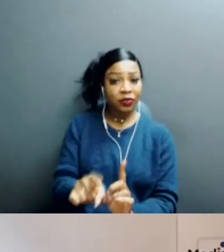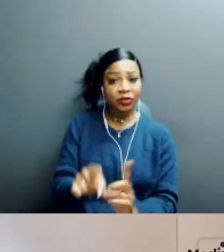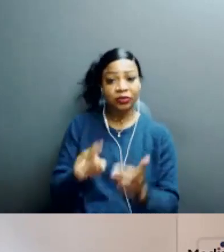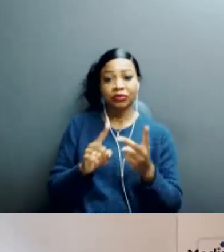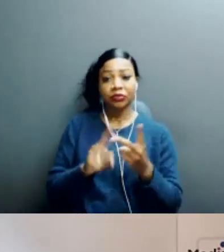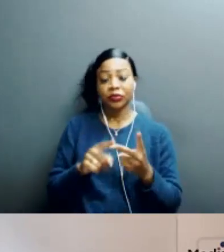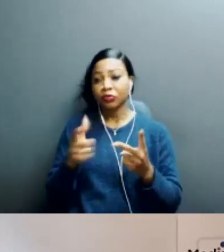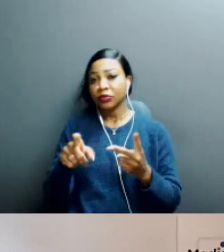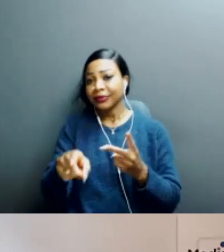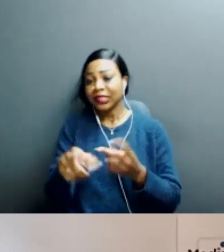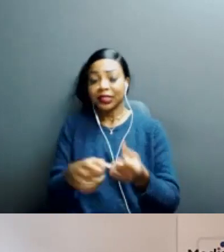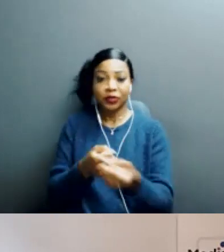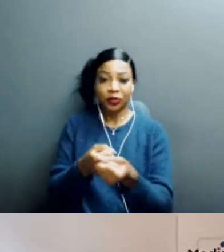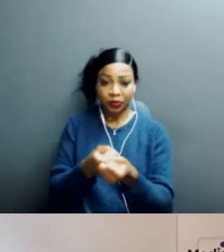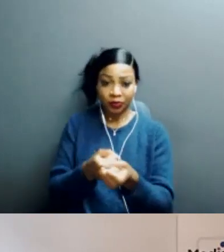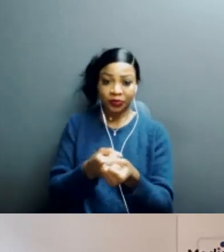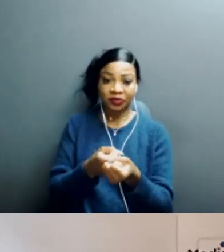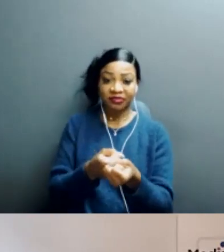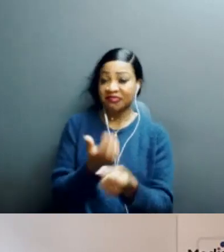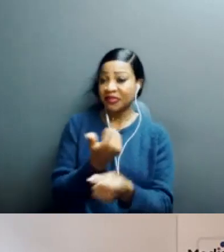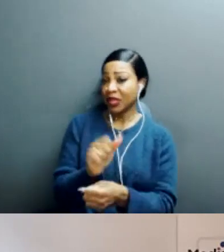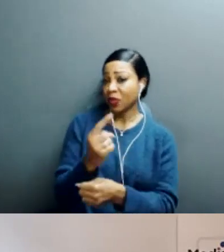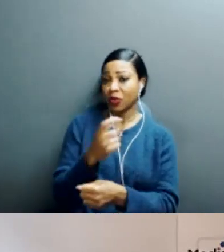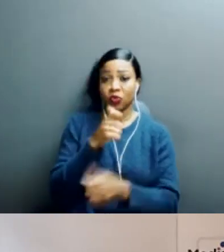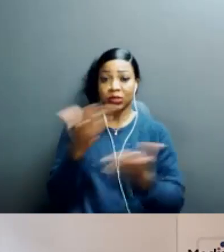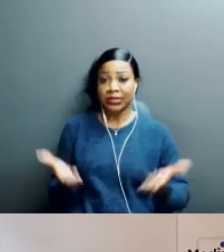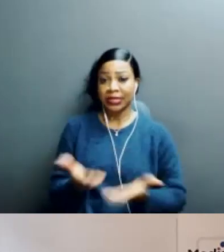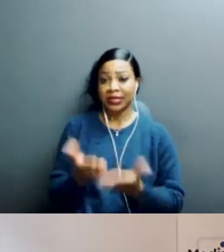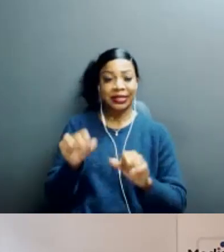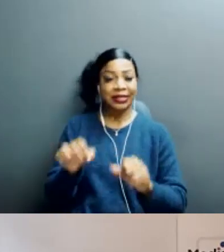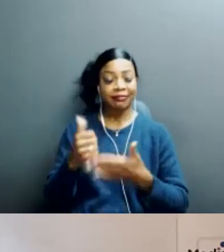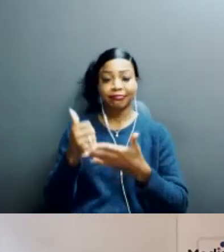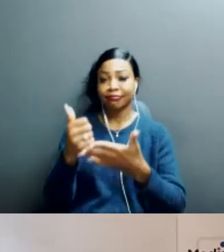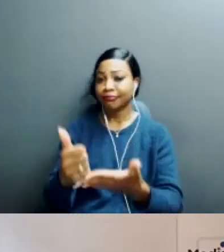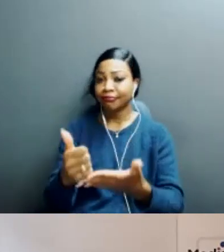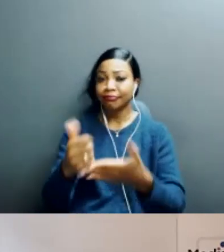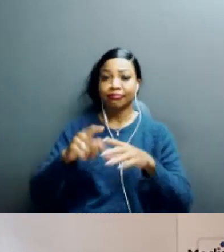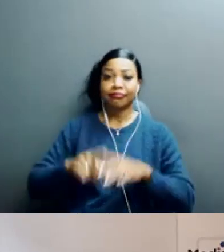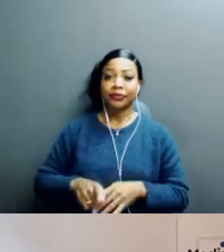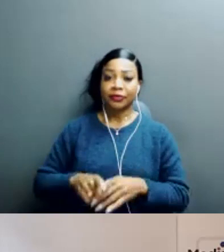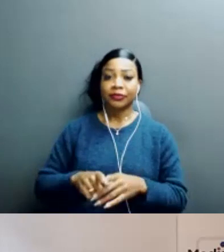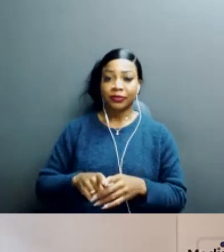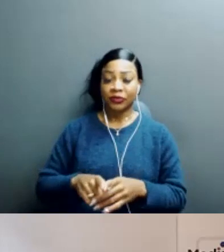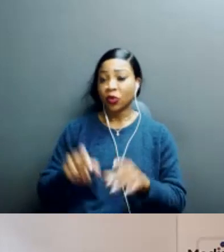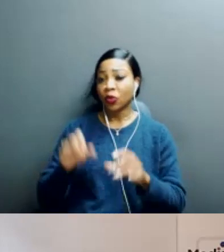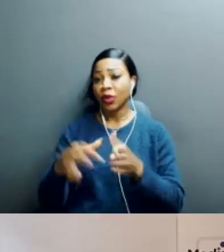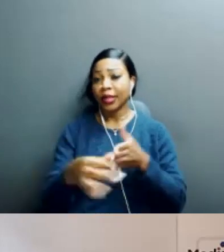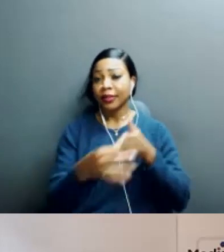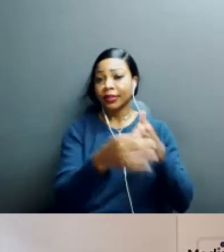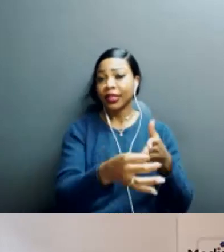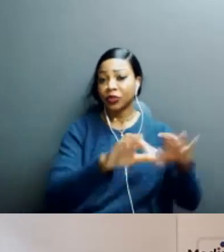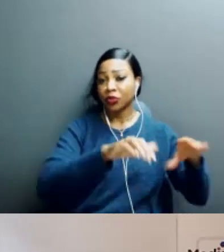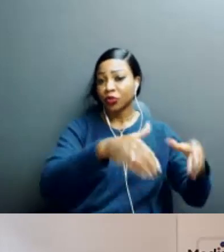looking for support I think um anyone on this call would be happy to to either you know take that up themselves or direct you to a group or